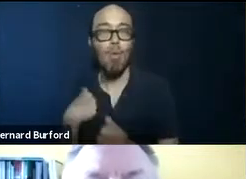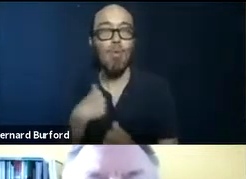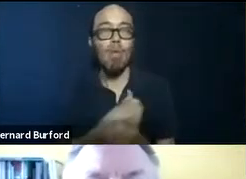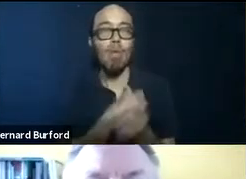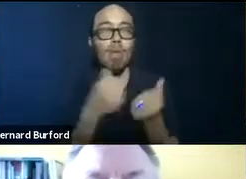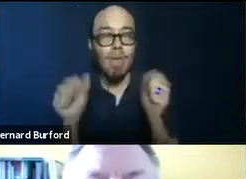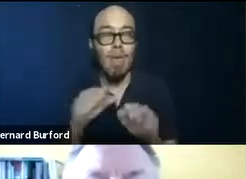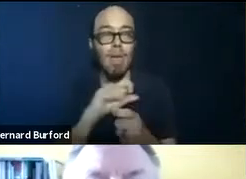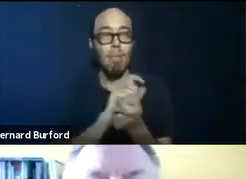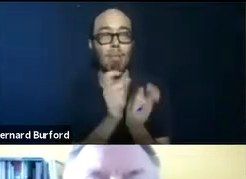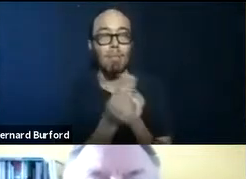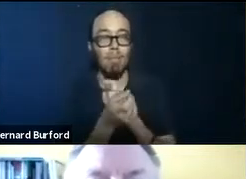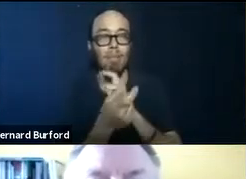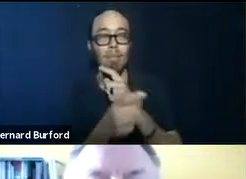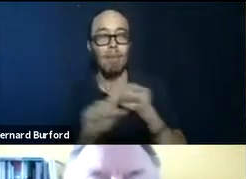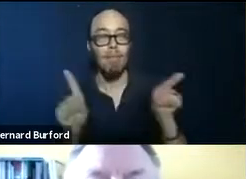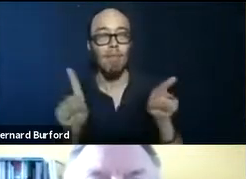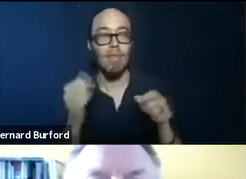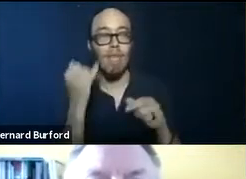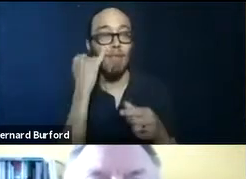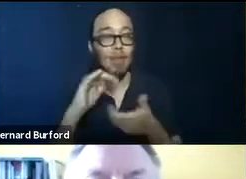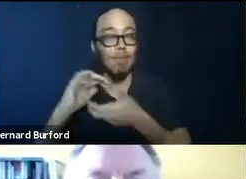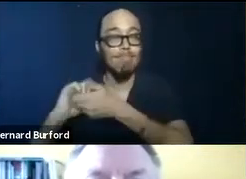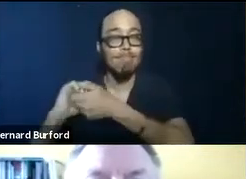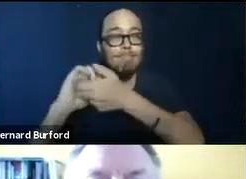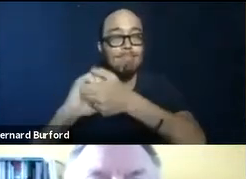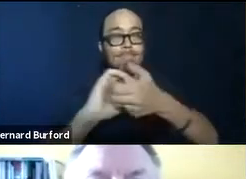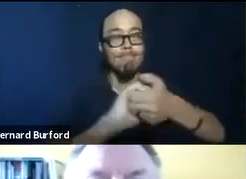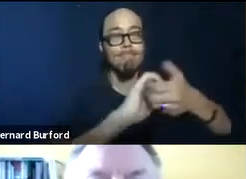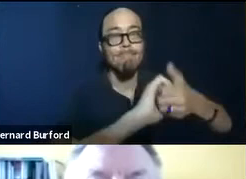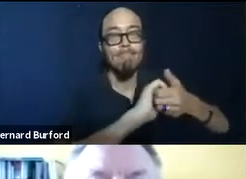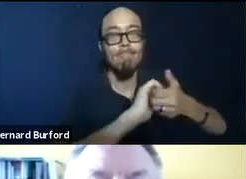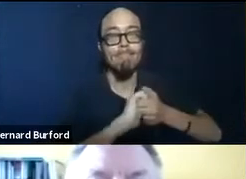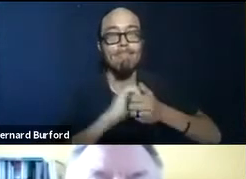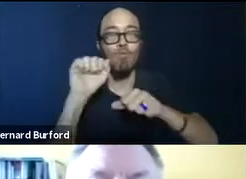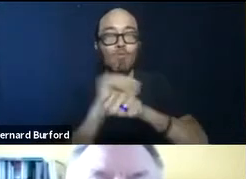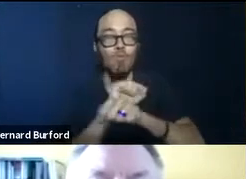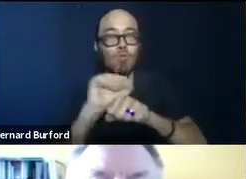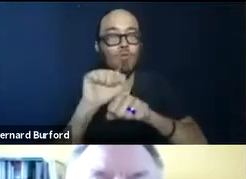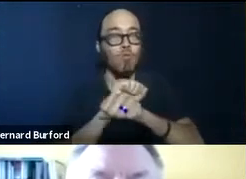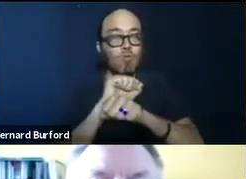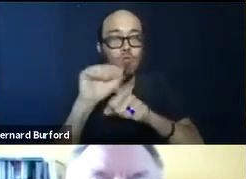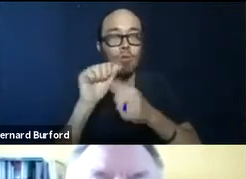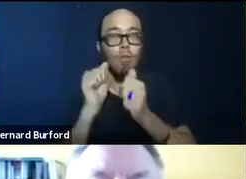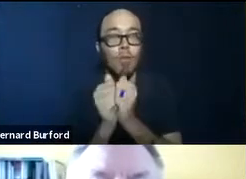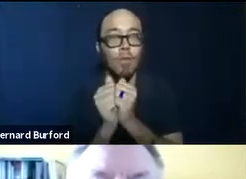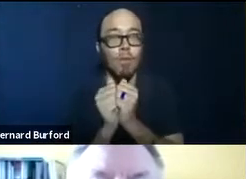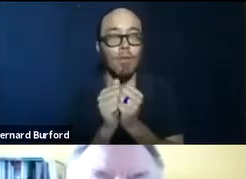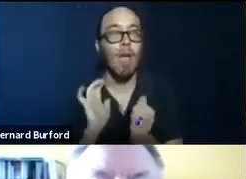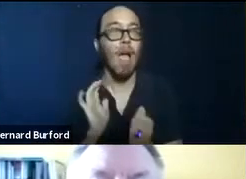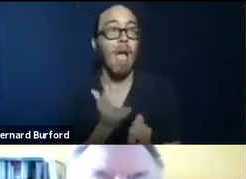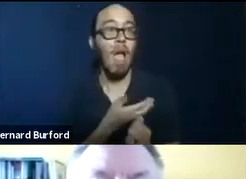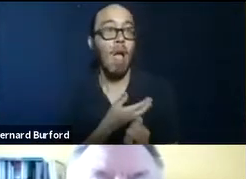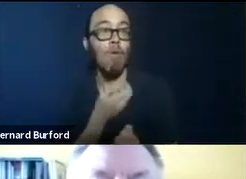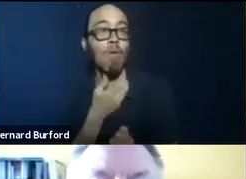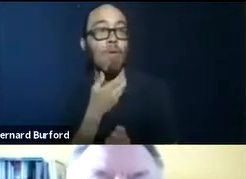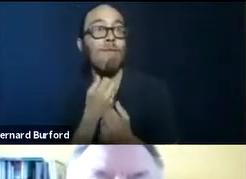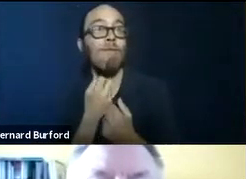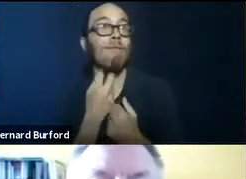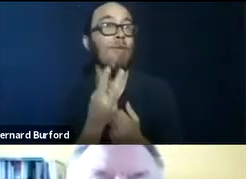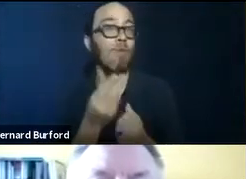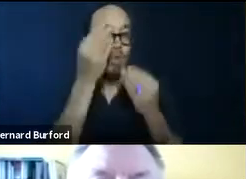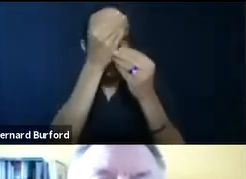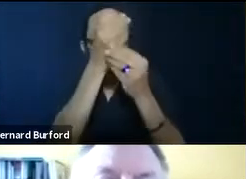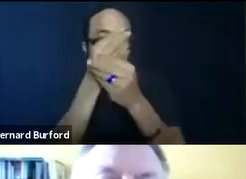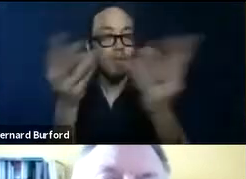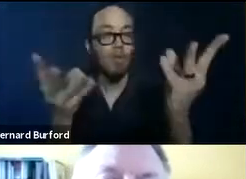difference if we join hands and work together. Our voice will not be overlooked if we